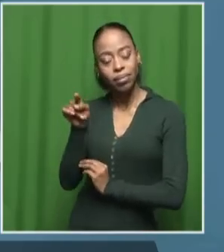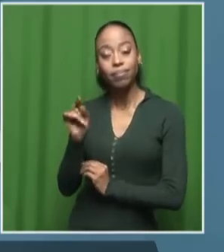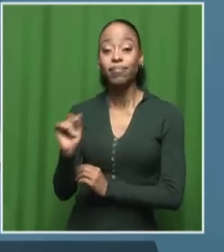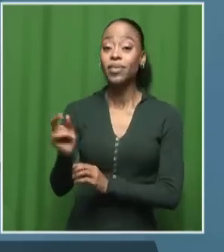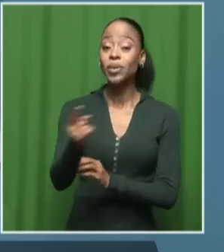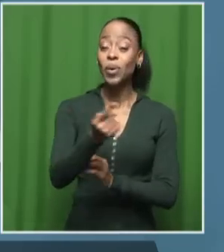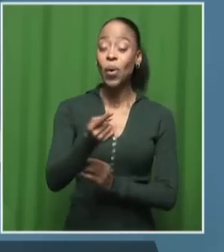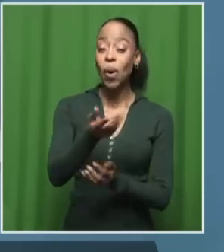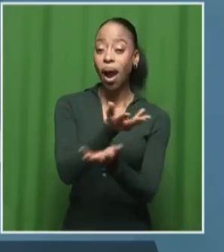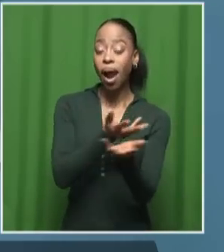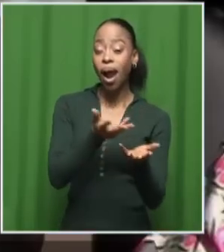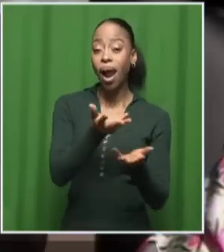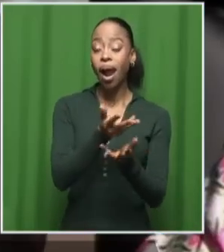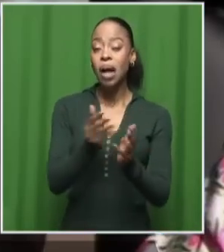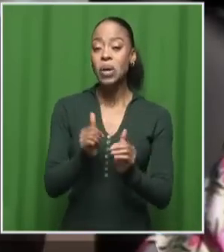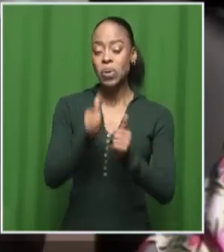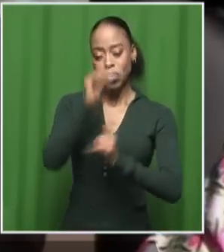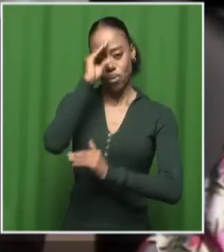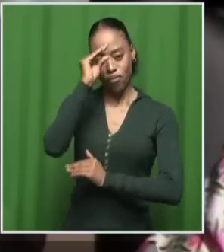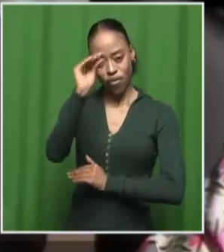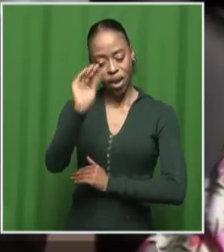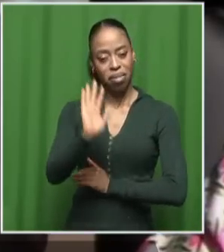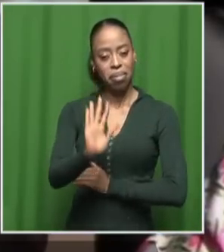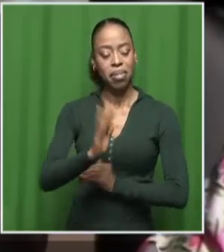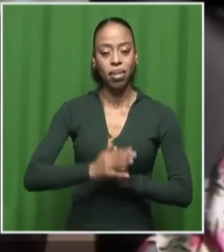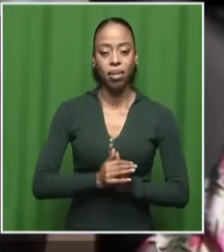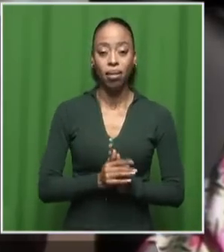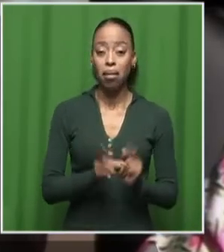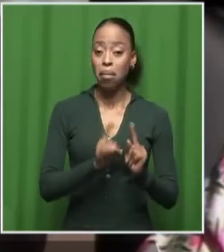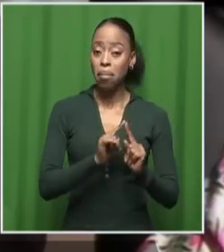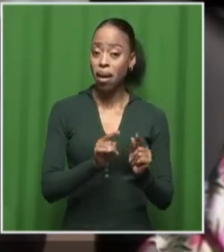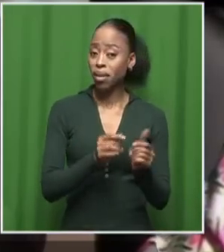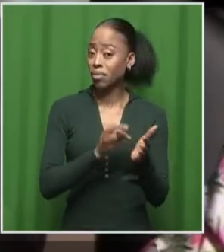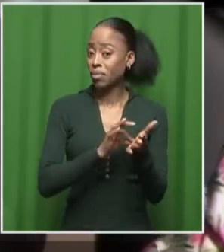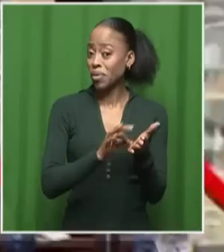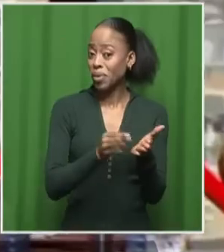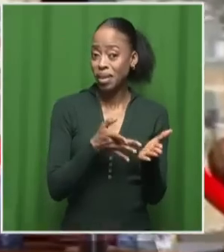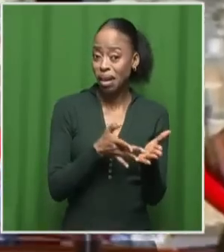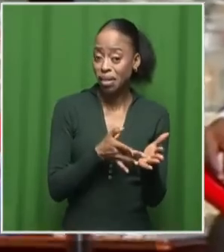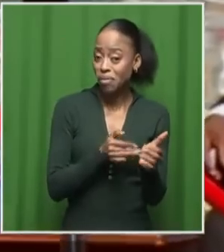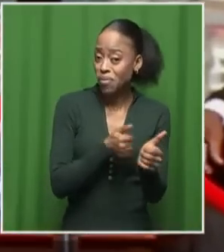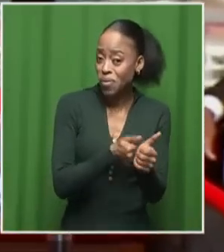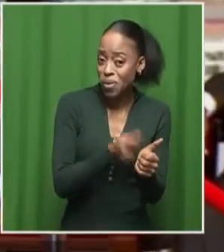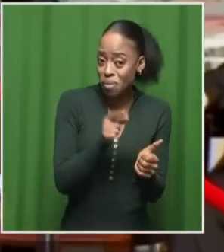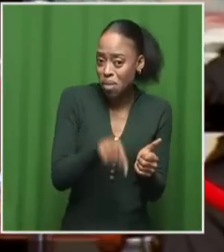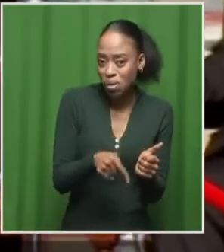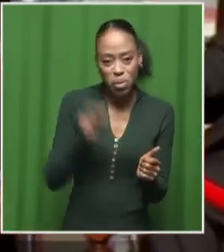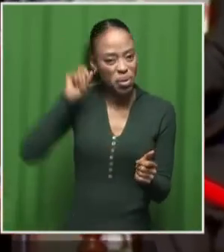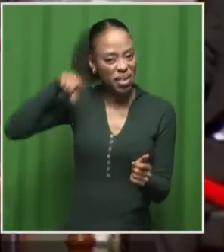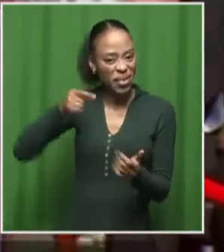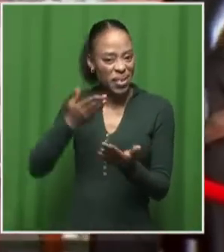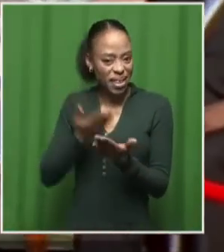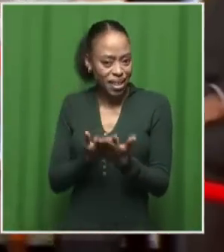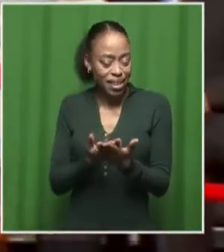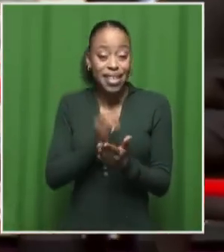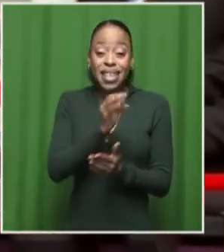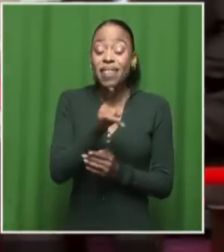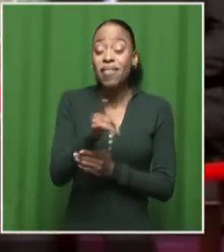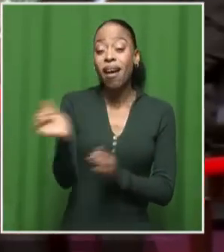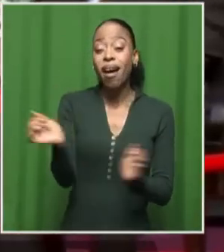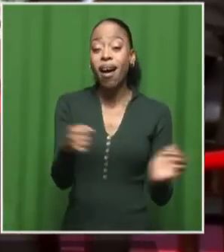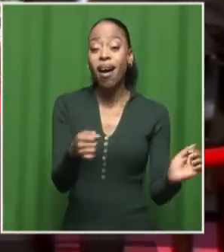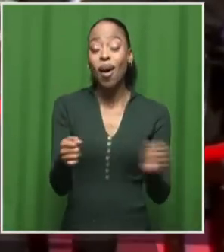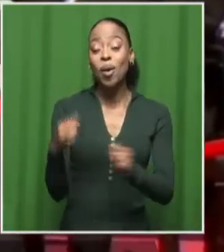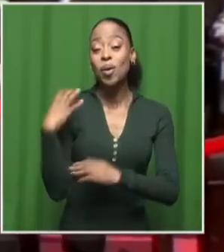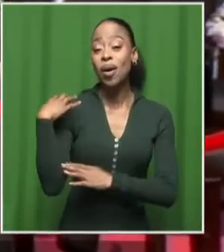these interactions have to be in good faith. But how binding is it on the President of the Republic of South Africa when approaching the appointment or formation